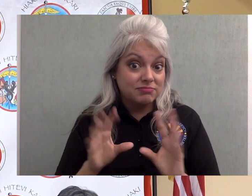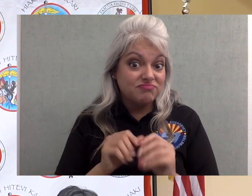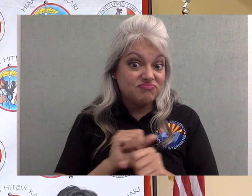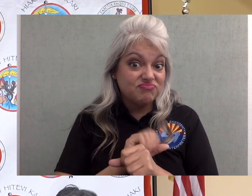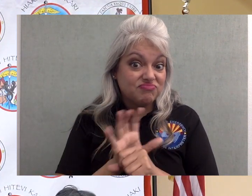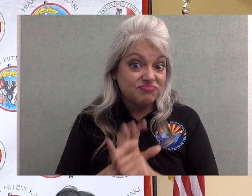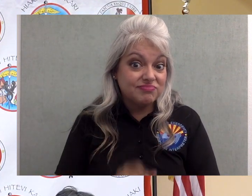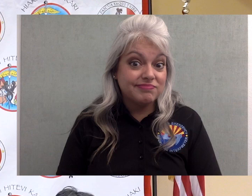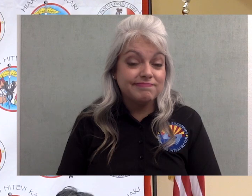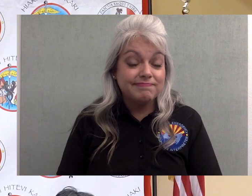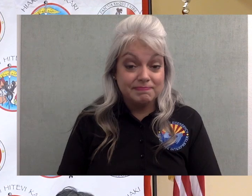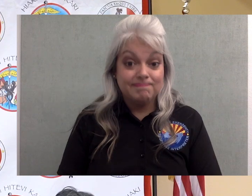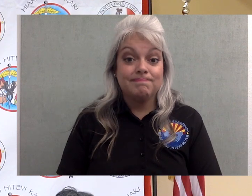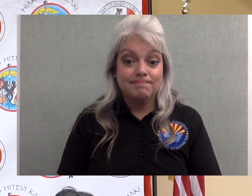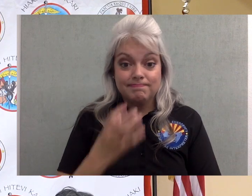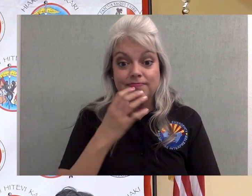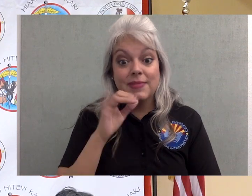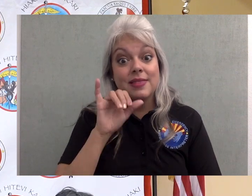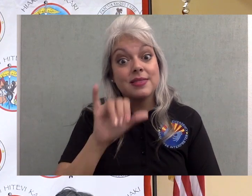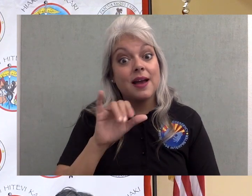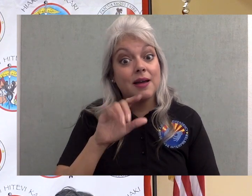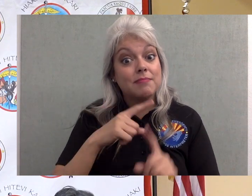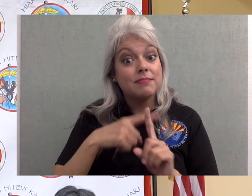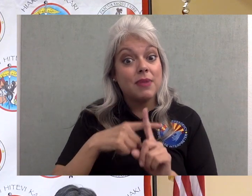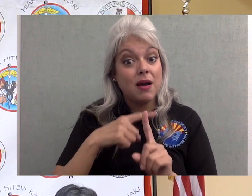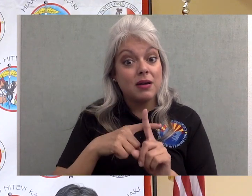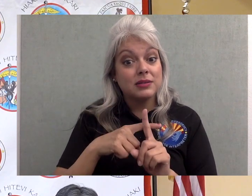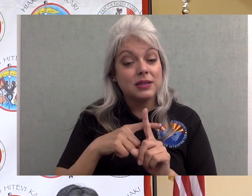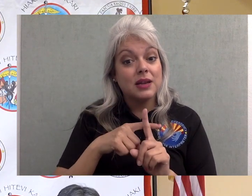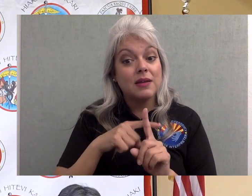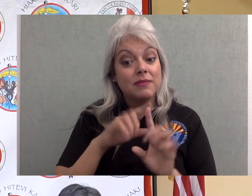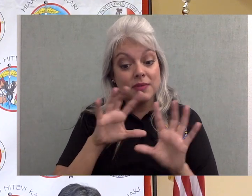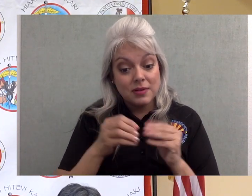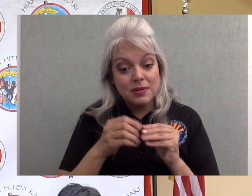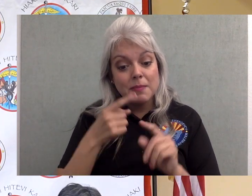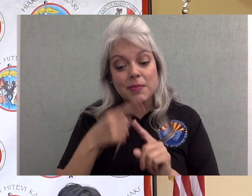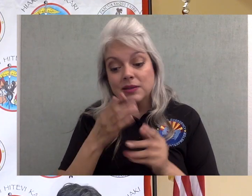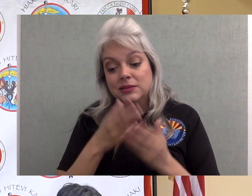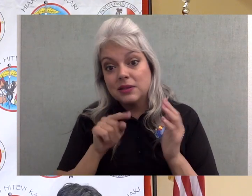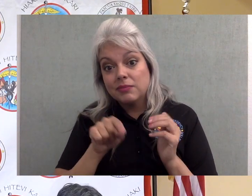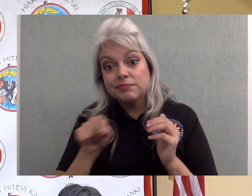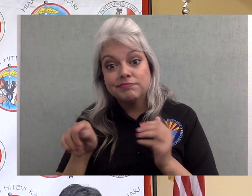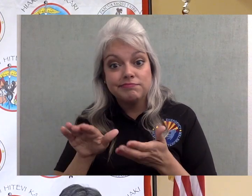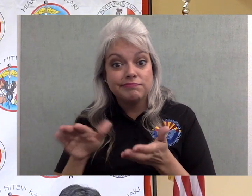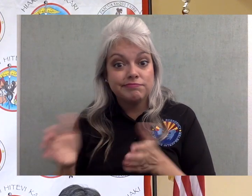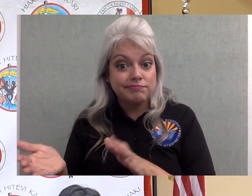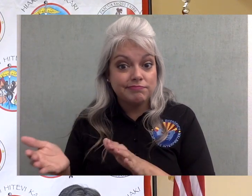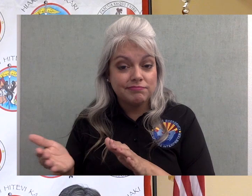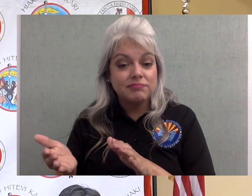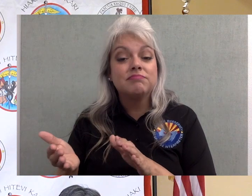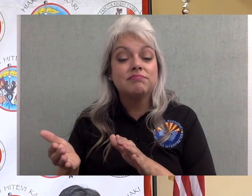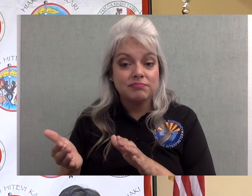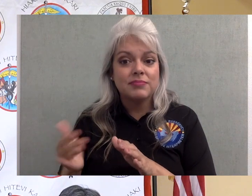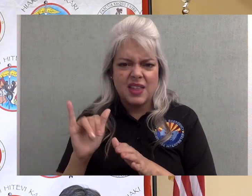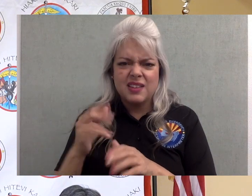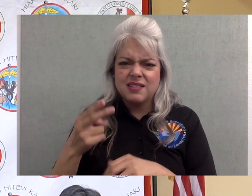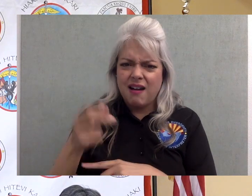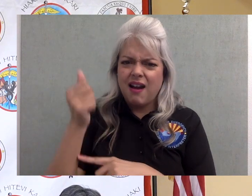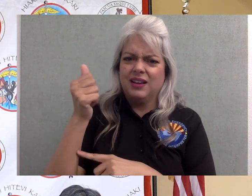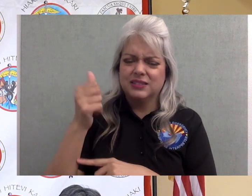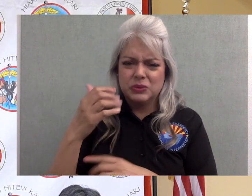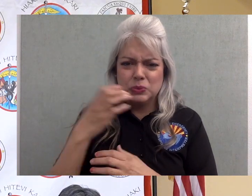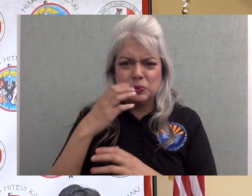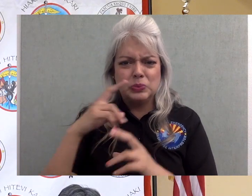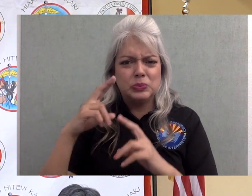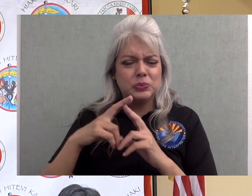And within those positive cases, we've had multiple community members who passed away. That's the highest we've had, the most serious we've had, and